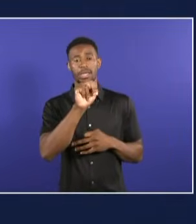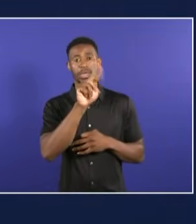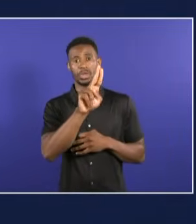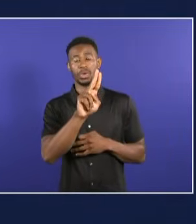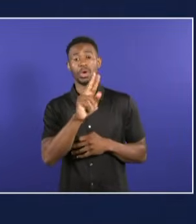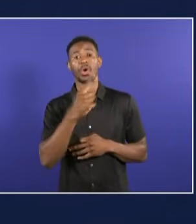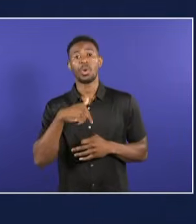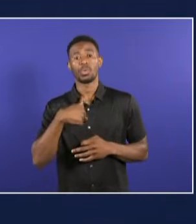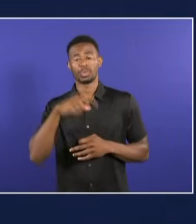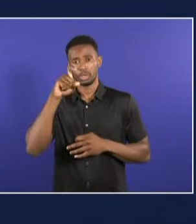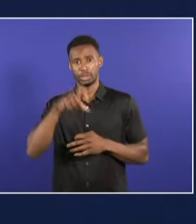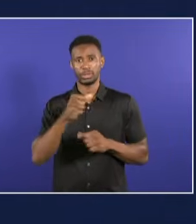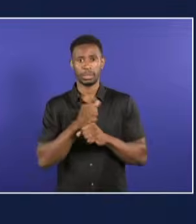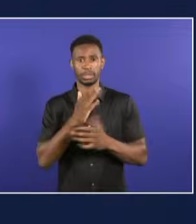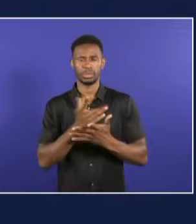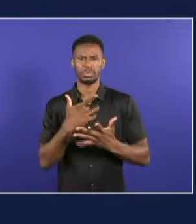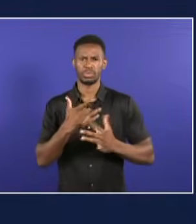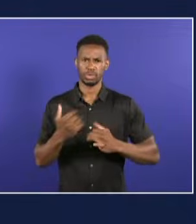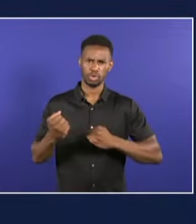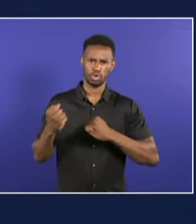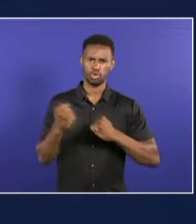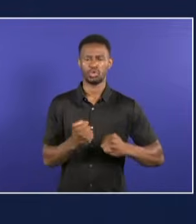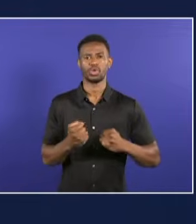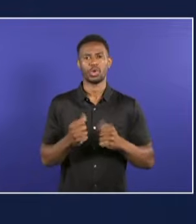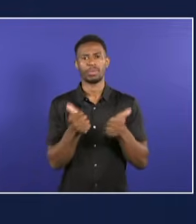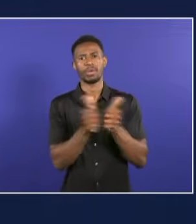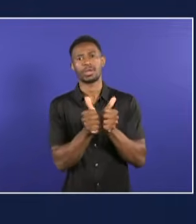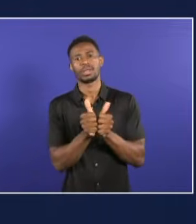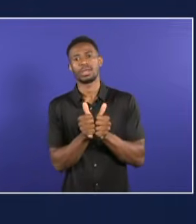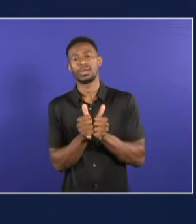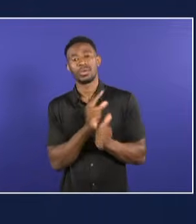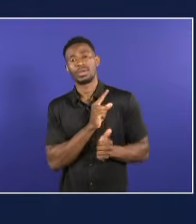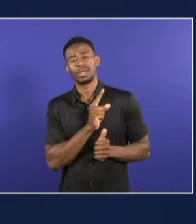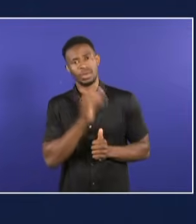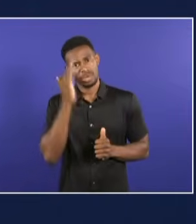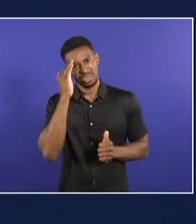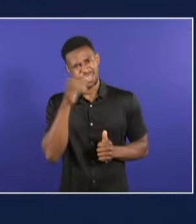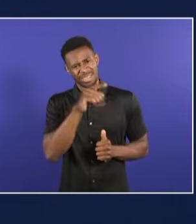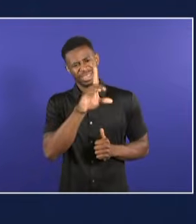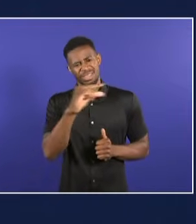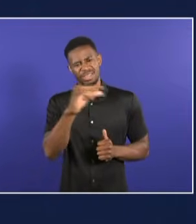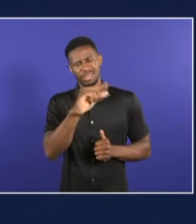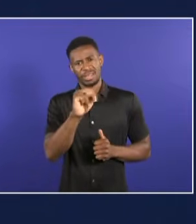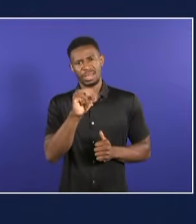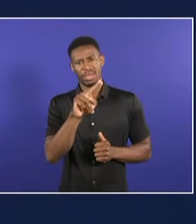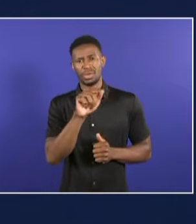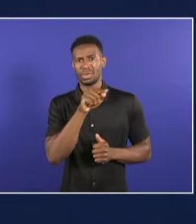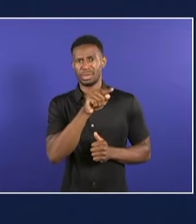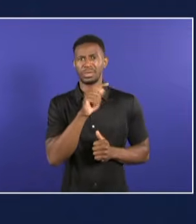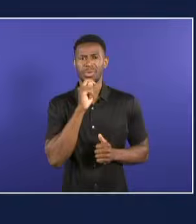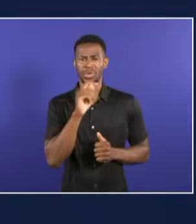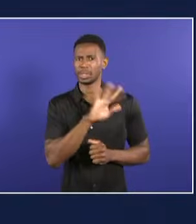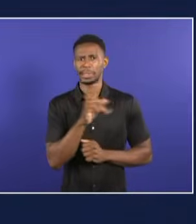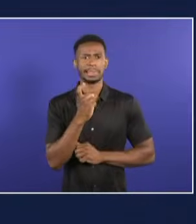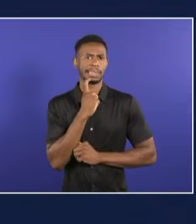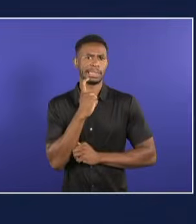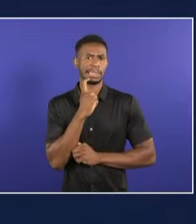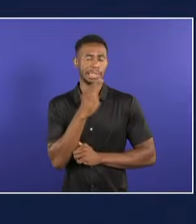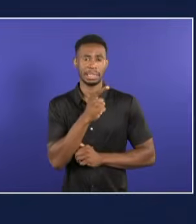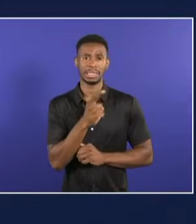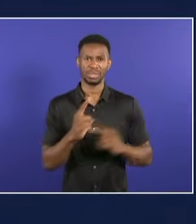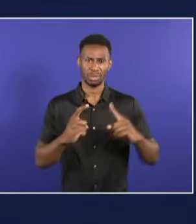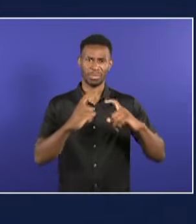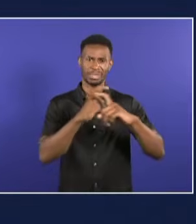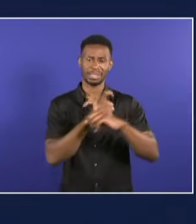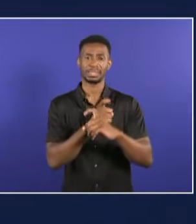national unity is a complex and a fraught thing, but we must never forget why it exists.